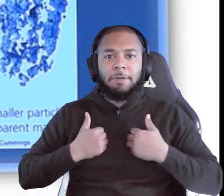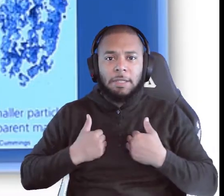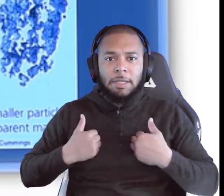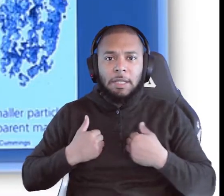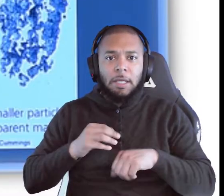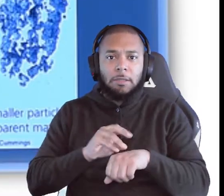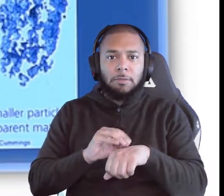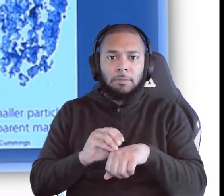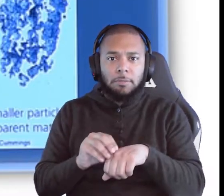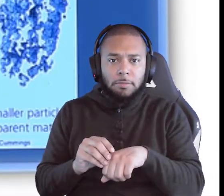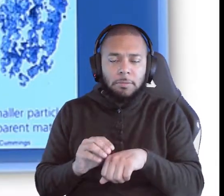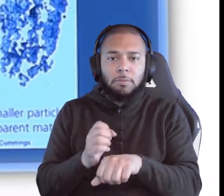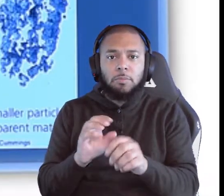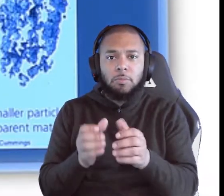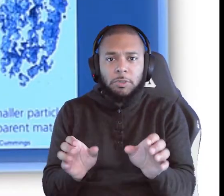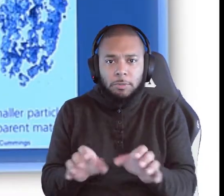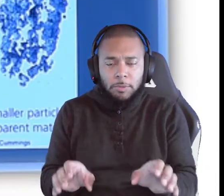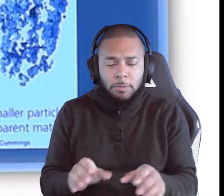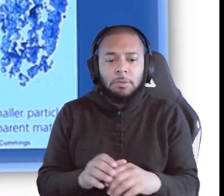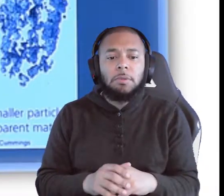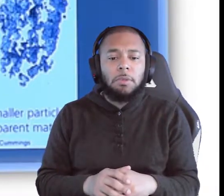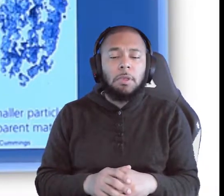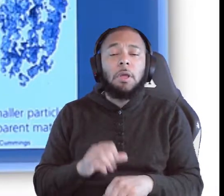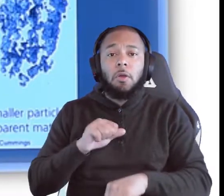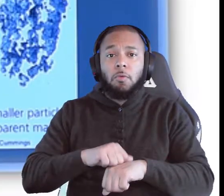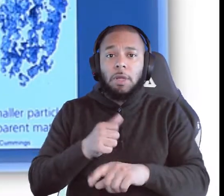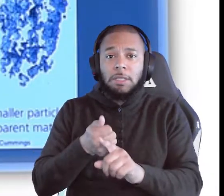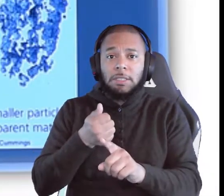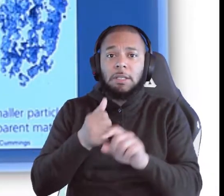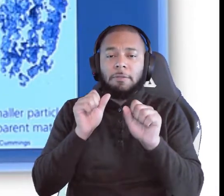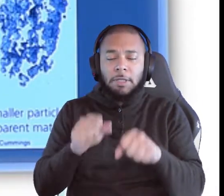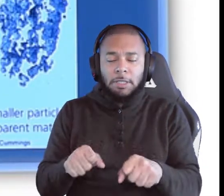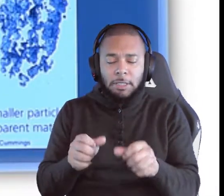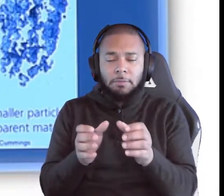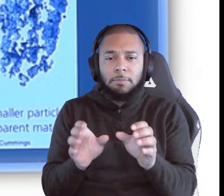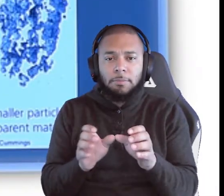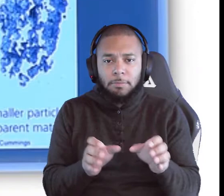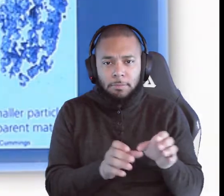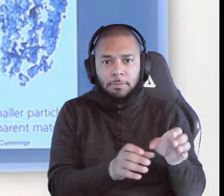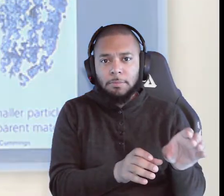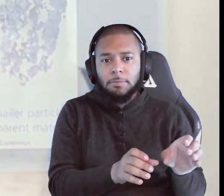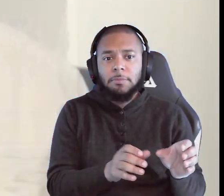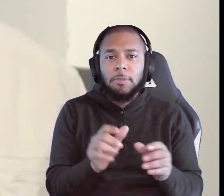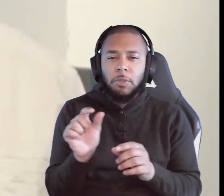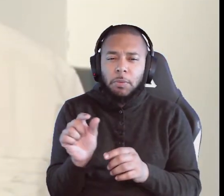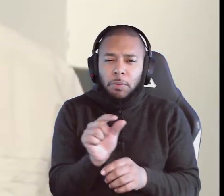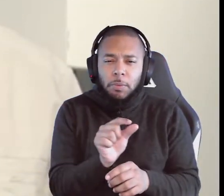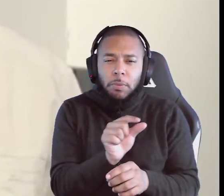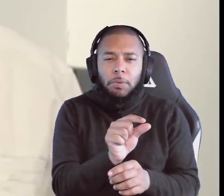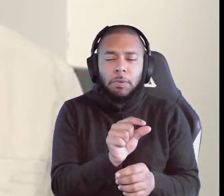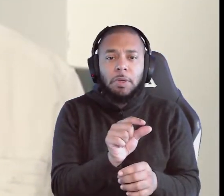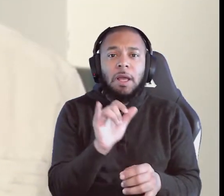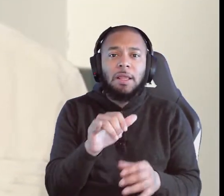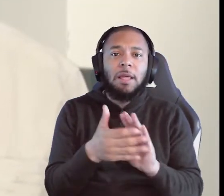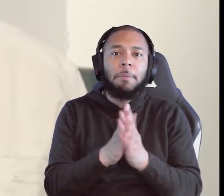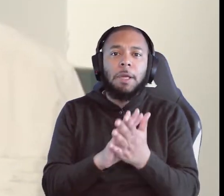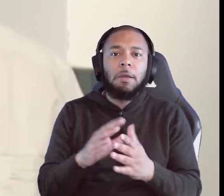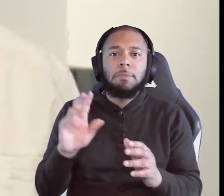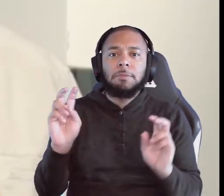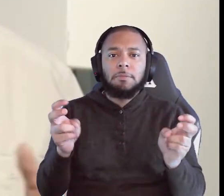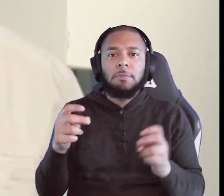and lichens and mosses, a rock can eventually be broken down into component pieces. That becomes what we call parent